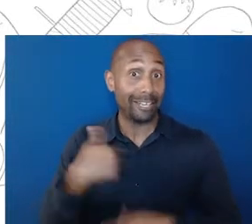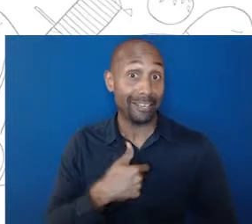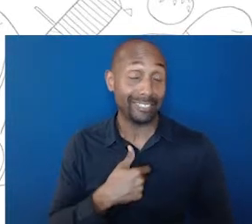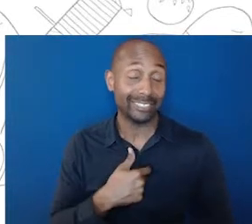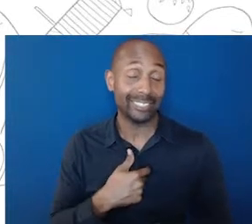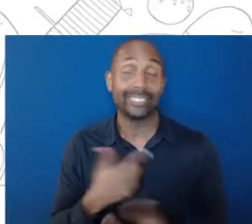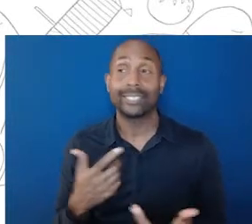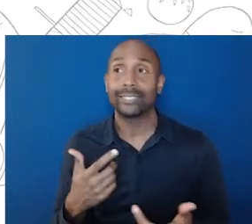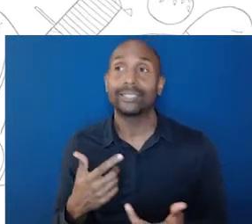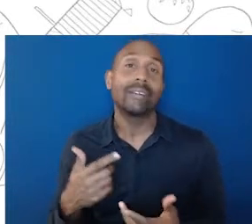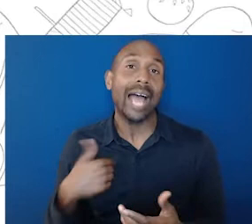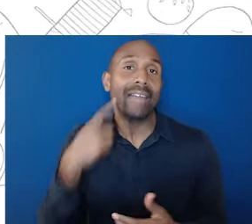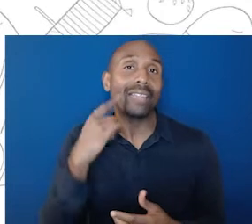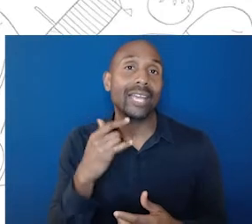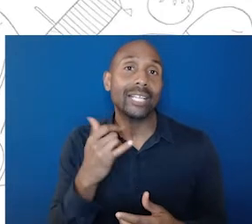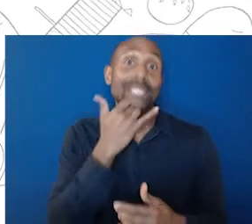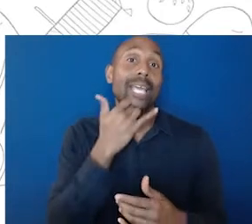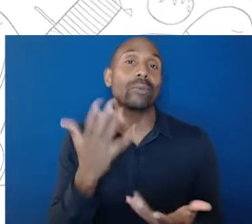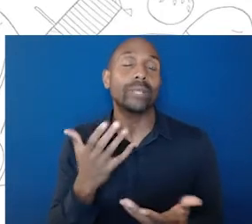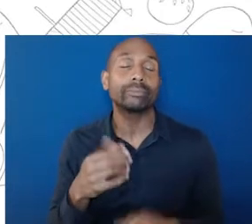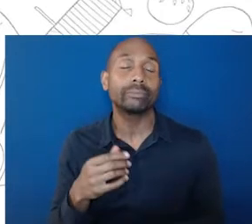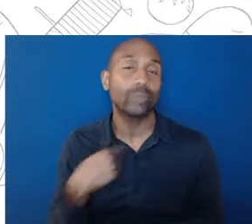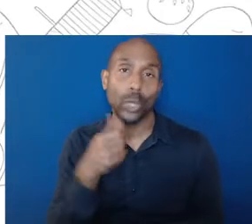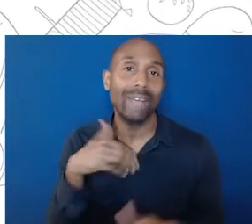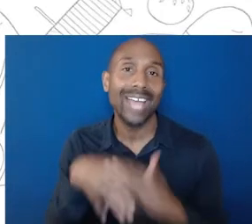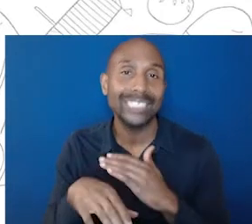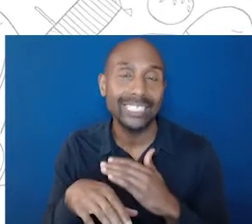just be where we don't have that access, as Karen was saying. So it's like, I've always,